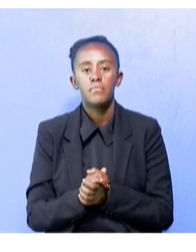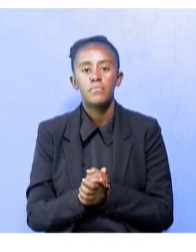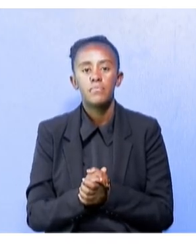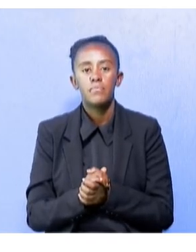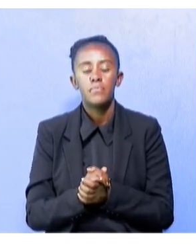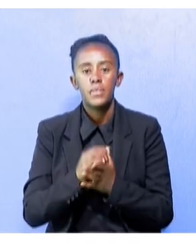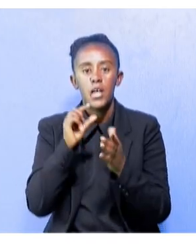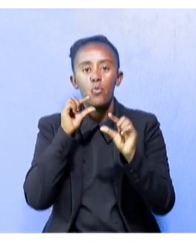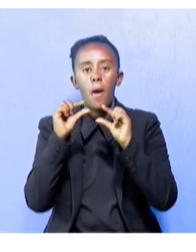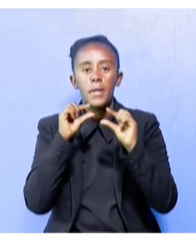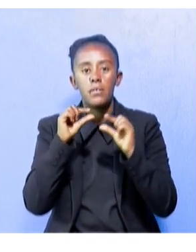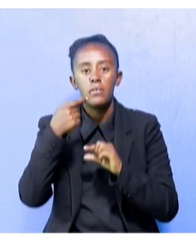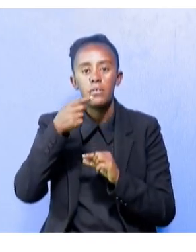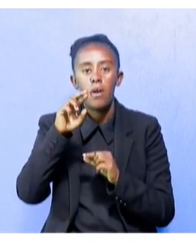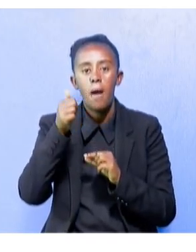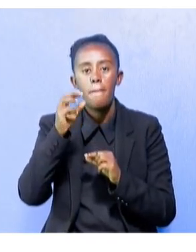as grammar.